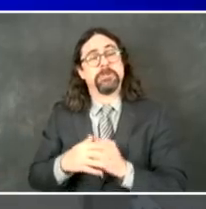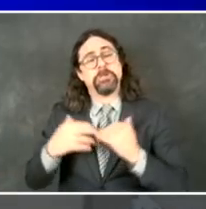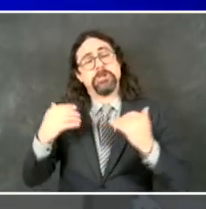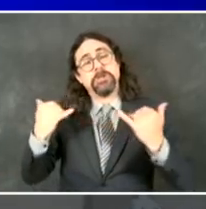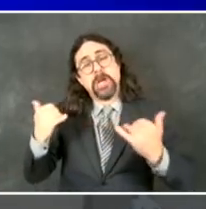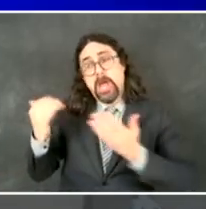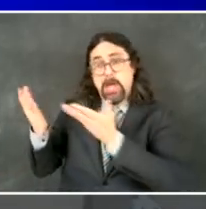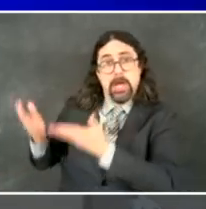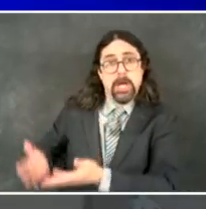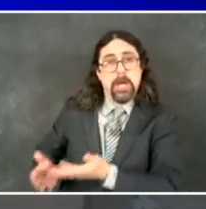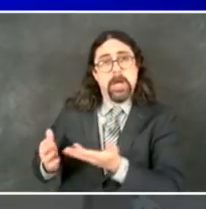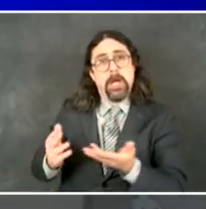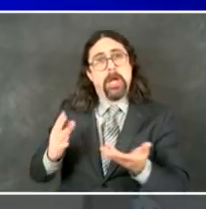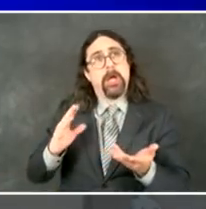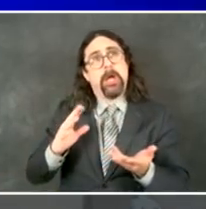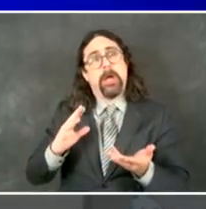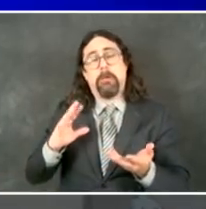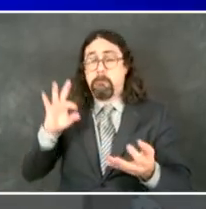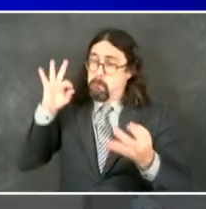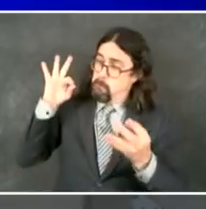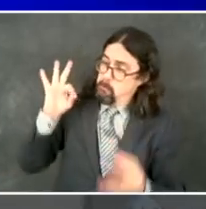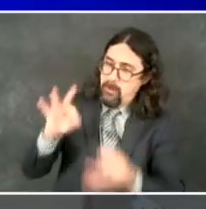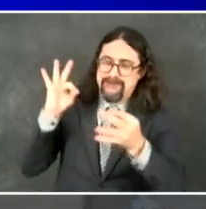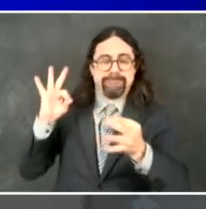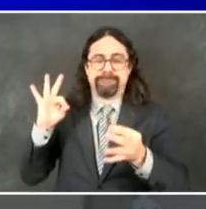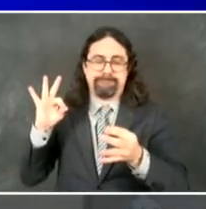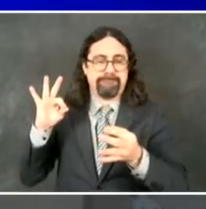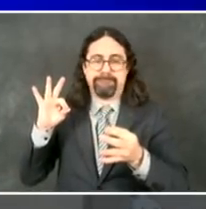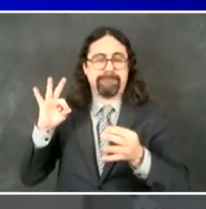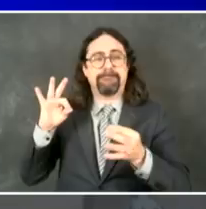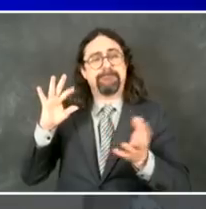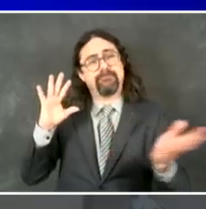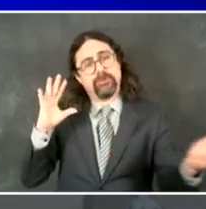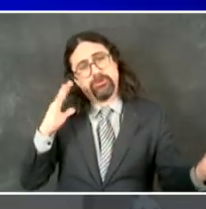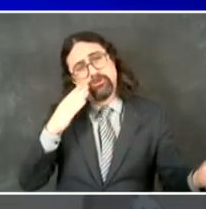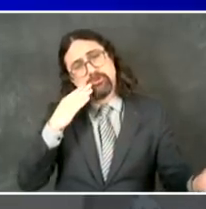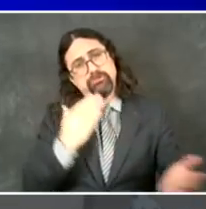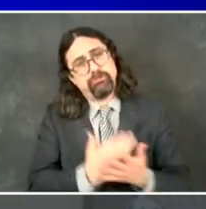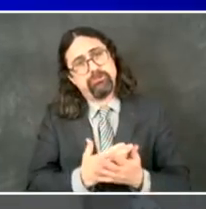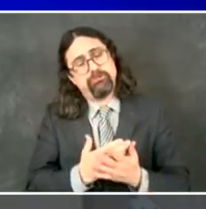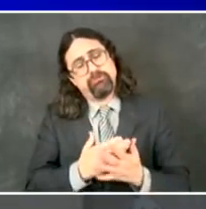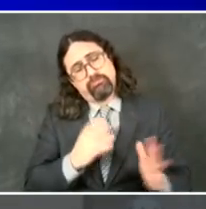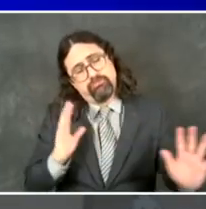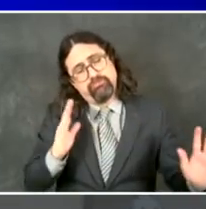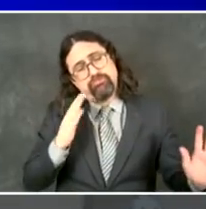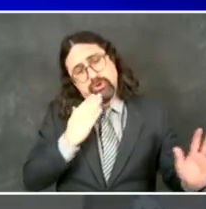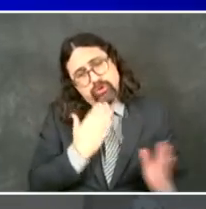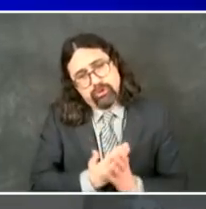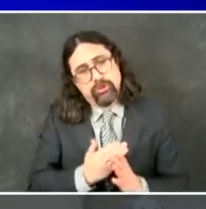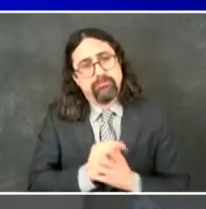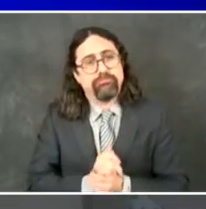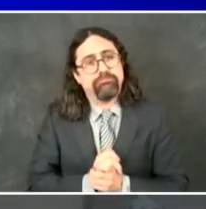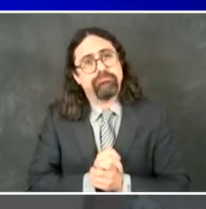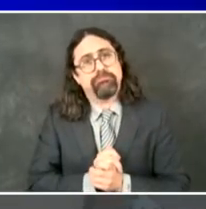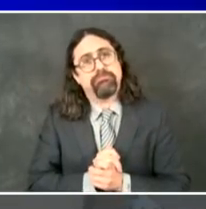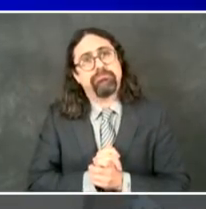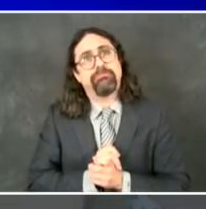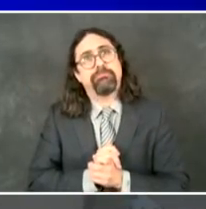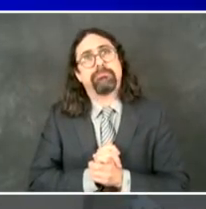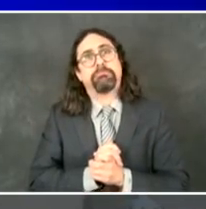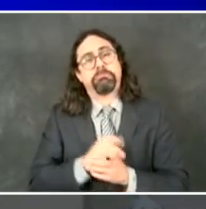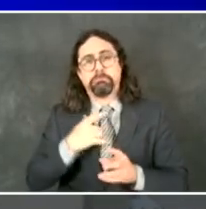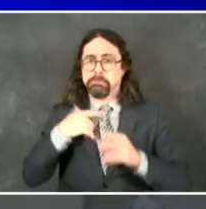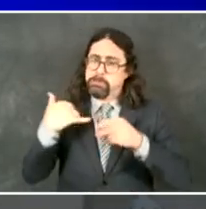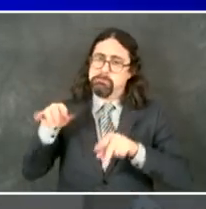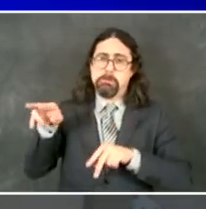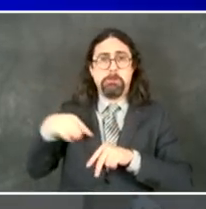all down in the same direction, but broadly good. And we keep making progress in one form or another.